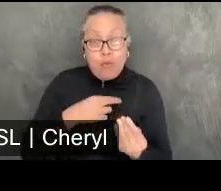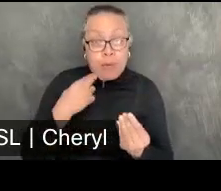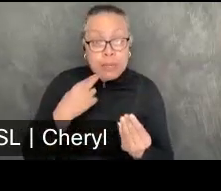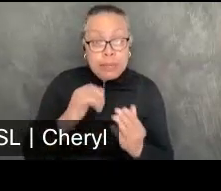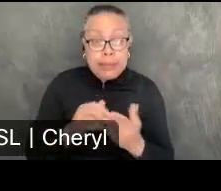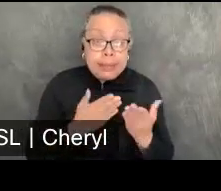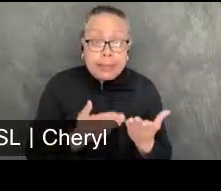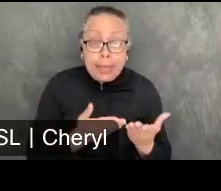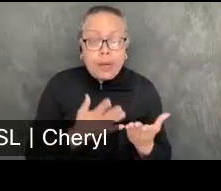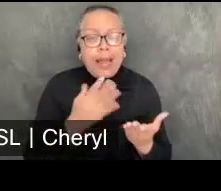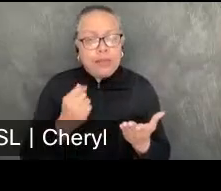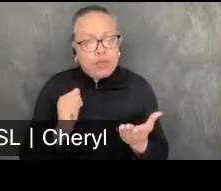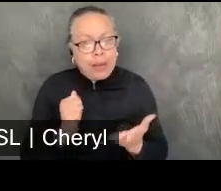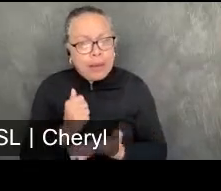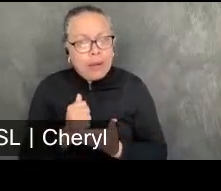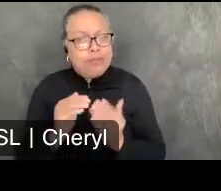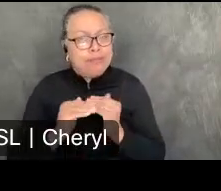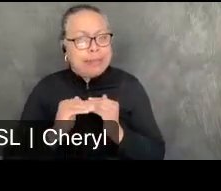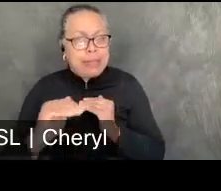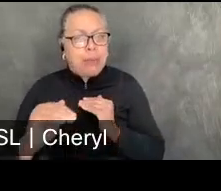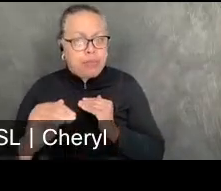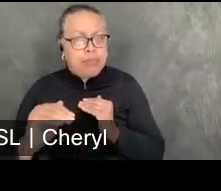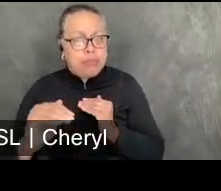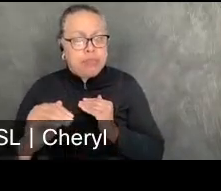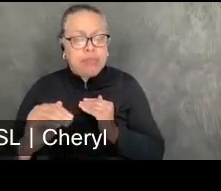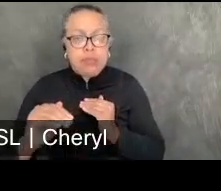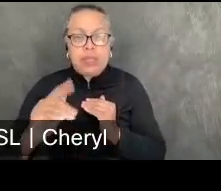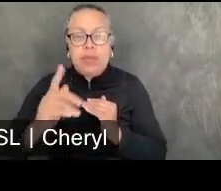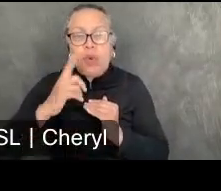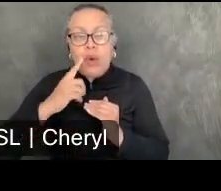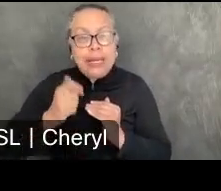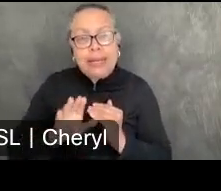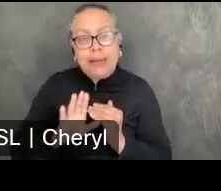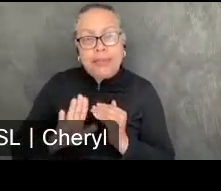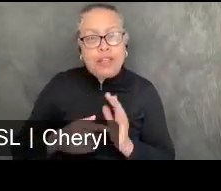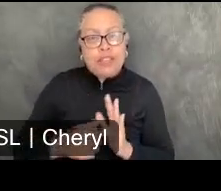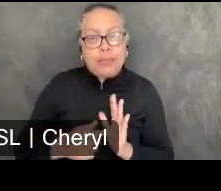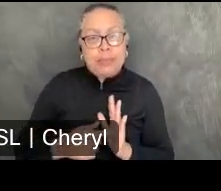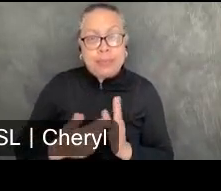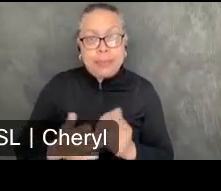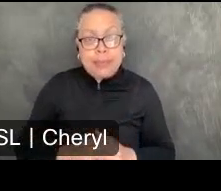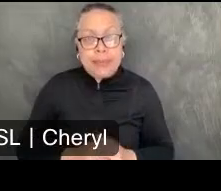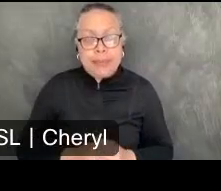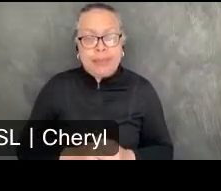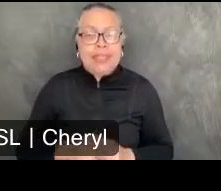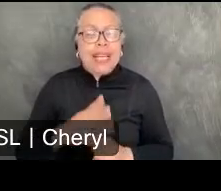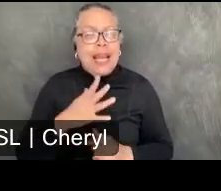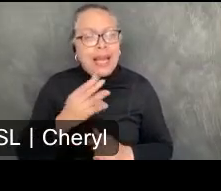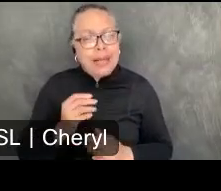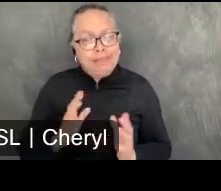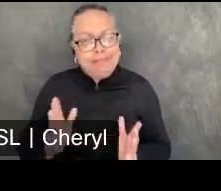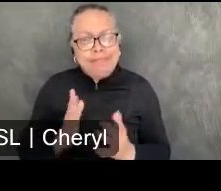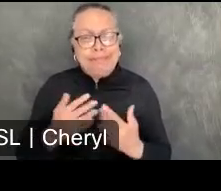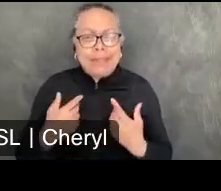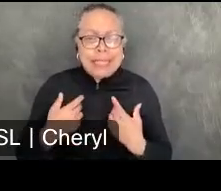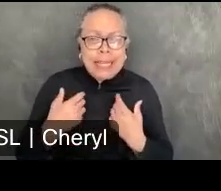supporting stabilization around any kinds of symptoms the person is identifying, while promoting healing and